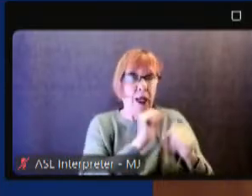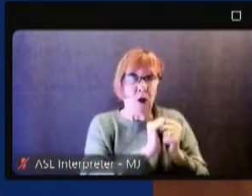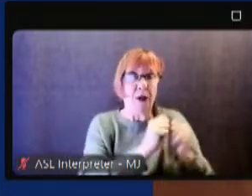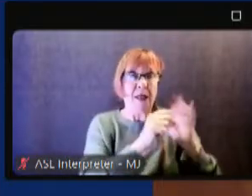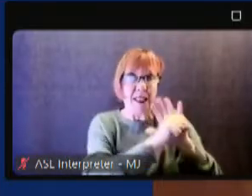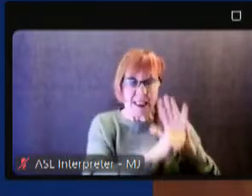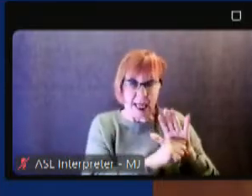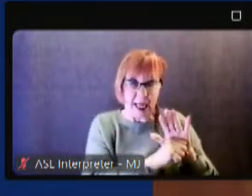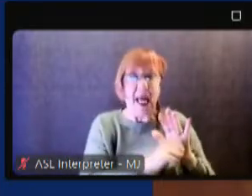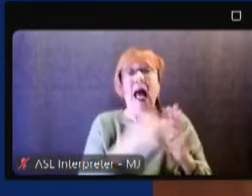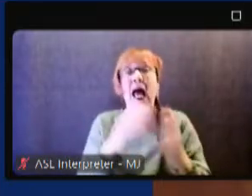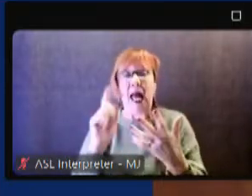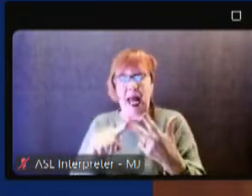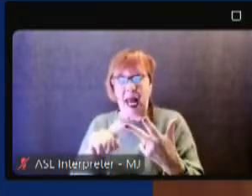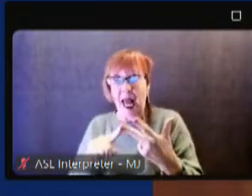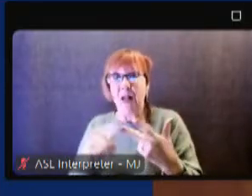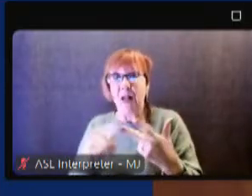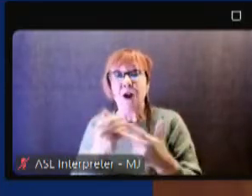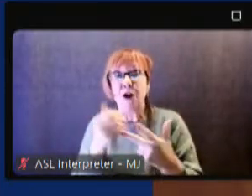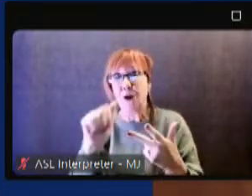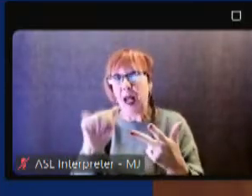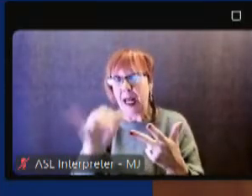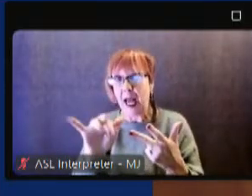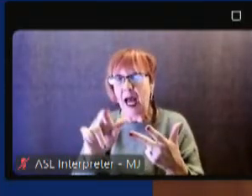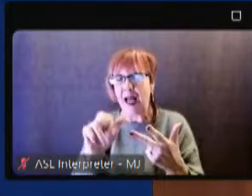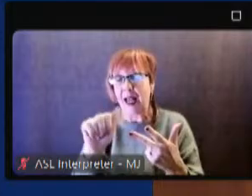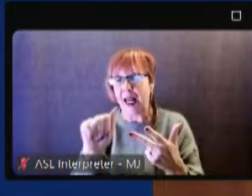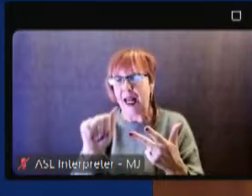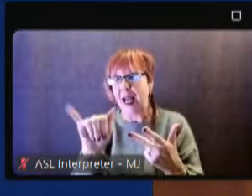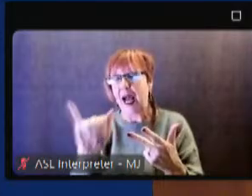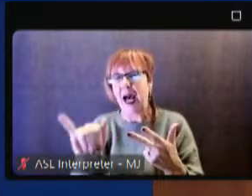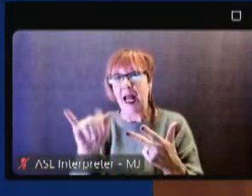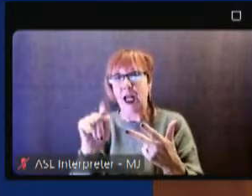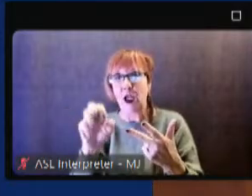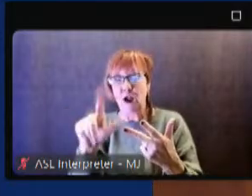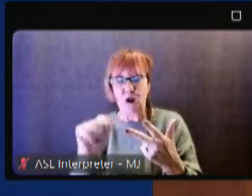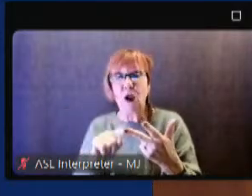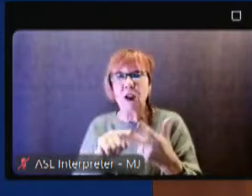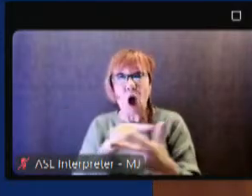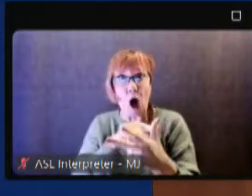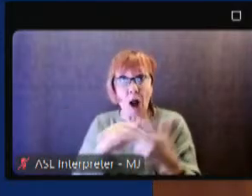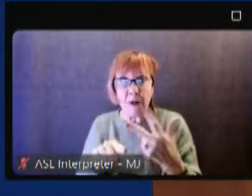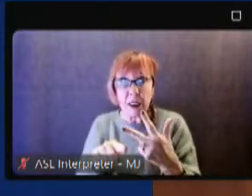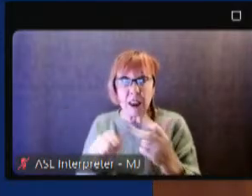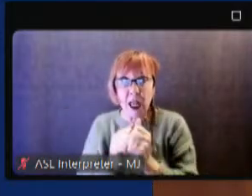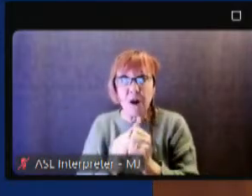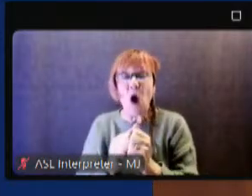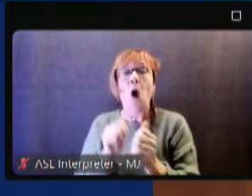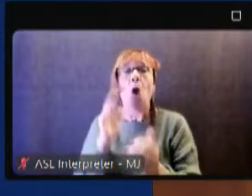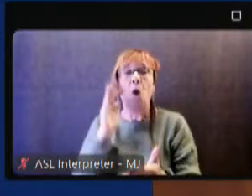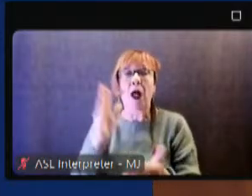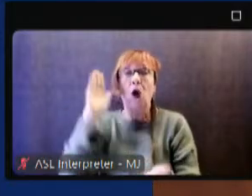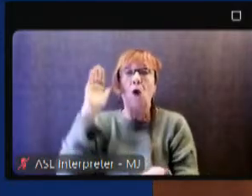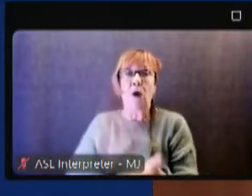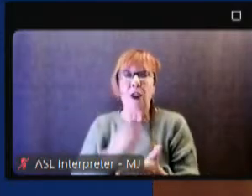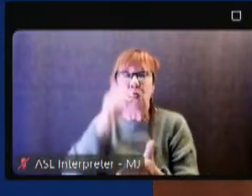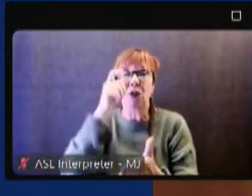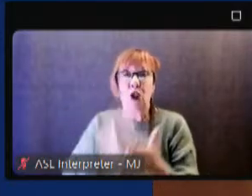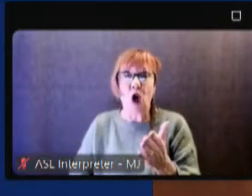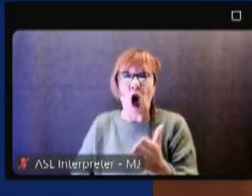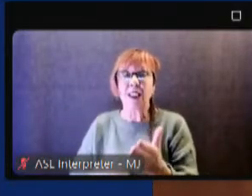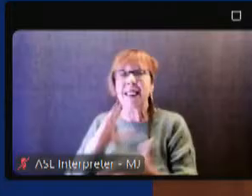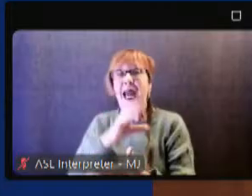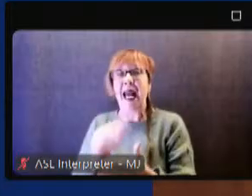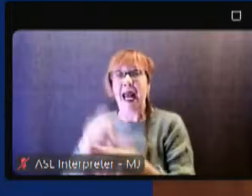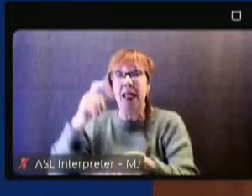now available, will reduce the cost of permitting by reducing the amount of staff time required to process plans and